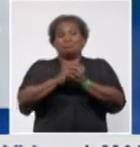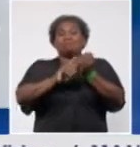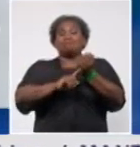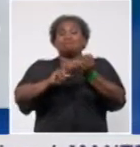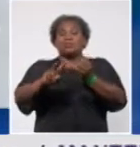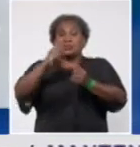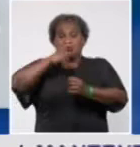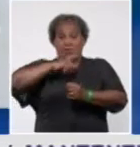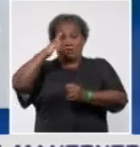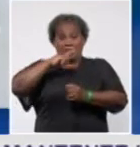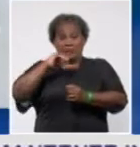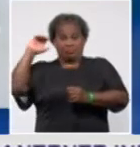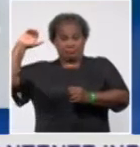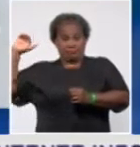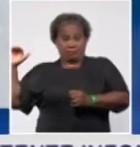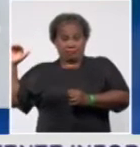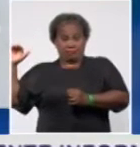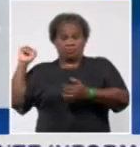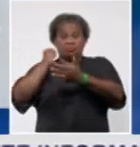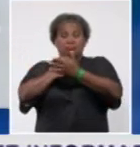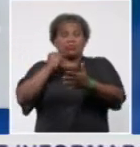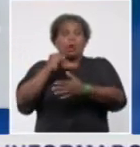1 to Matanzas.